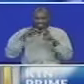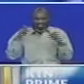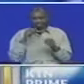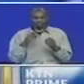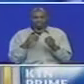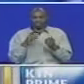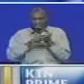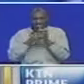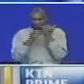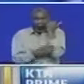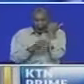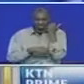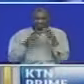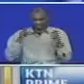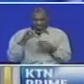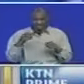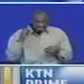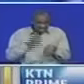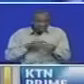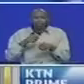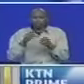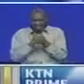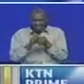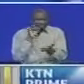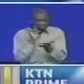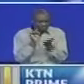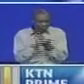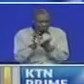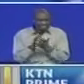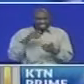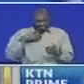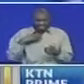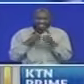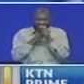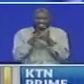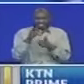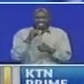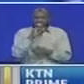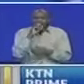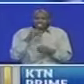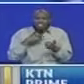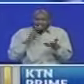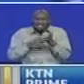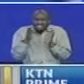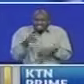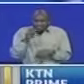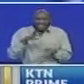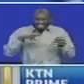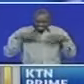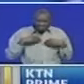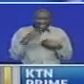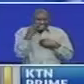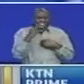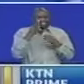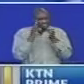her. While terminating her services on Friday, the Willy Mutunga-led JSC said Shollei had admitted to 33 charges